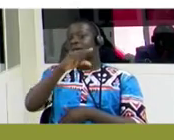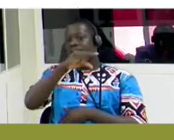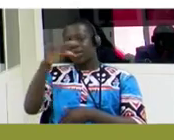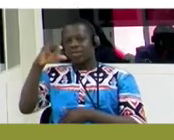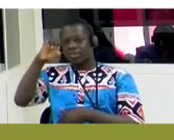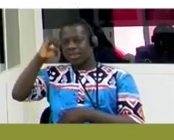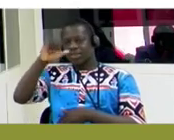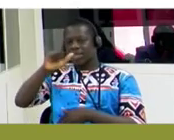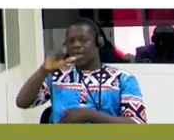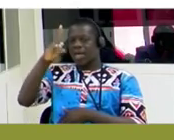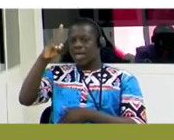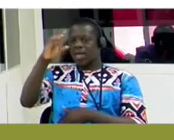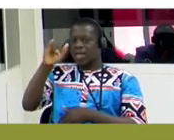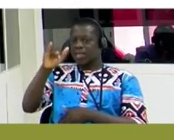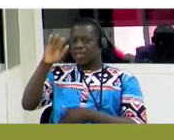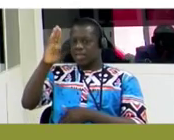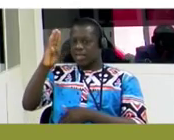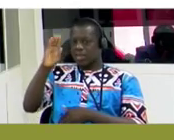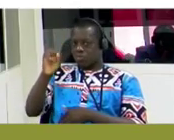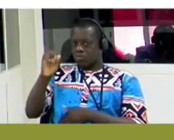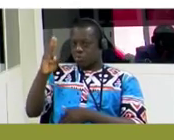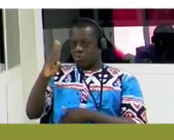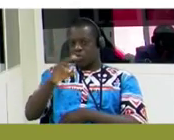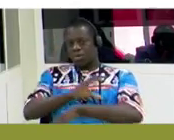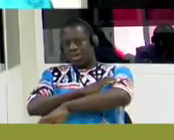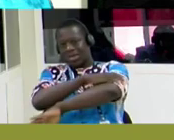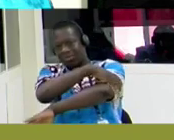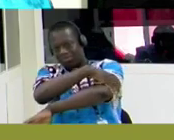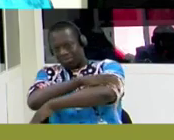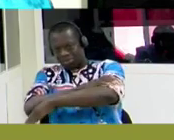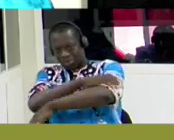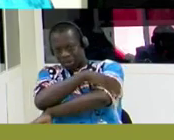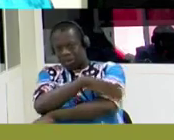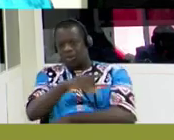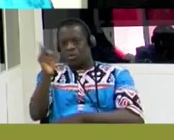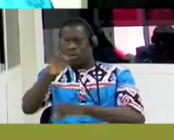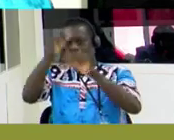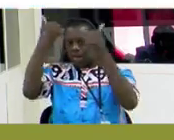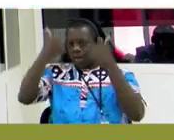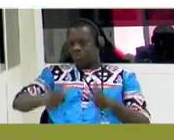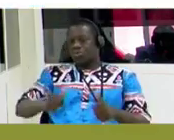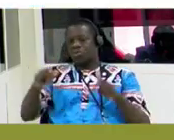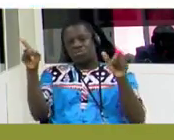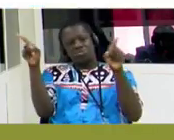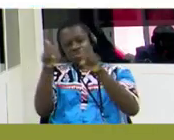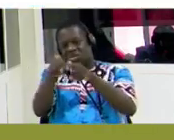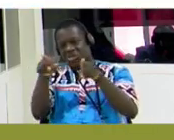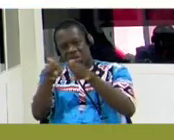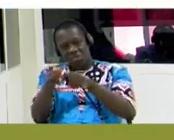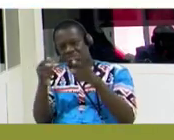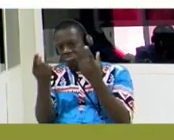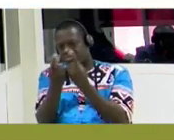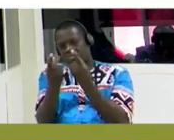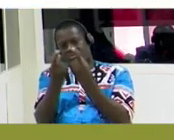Lieutenant Sadibu Haider, or captain. And what happened to him? The same thing was done to him.